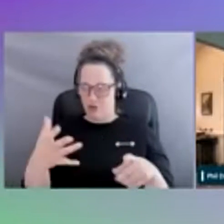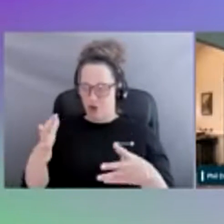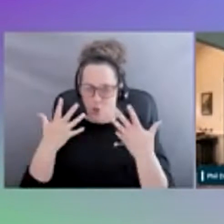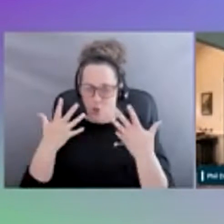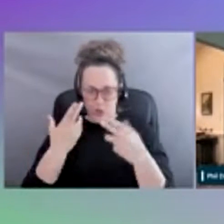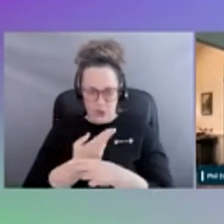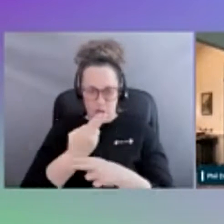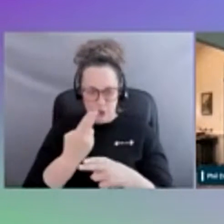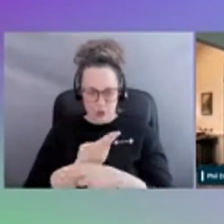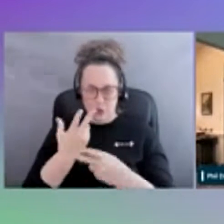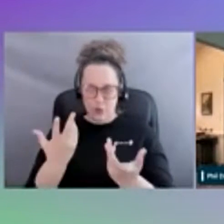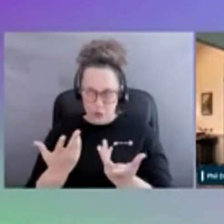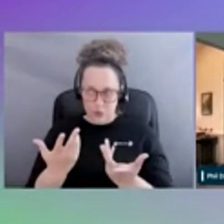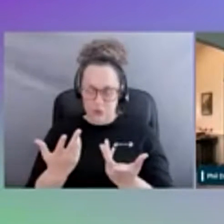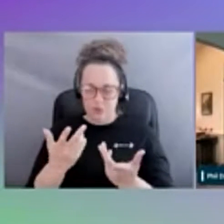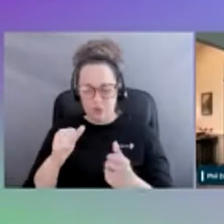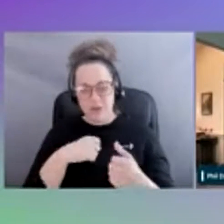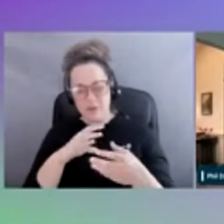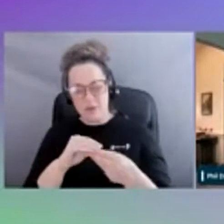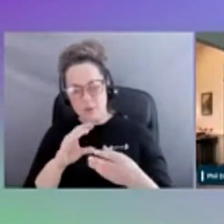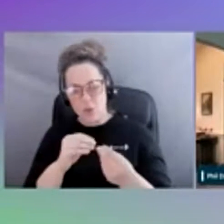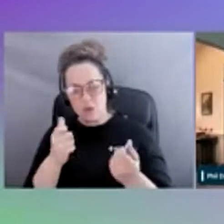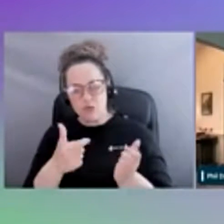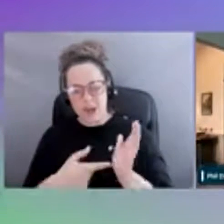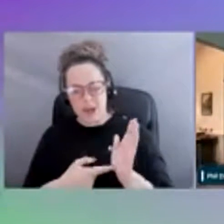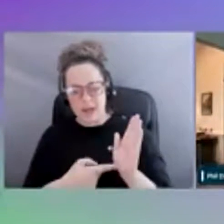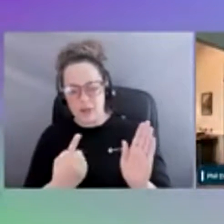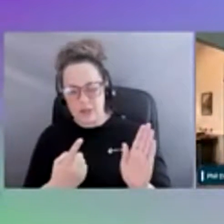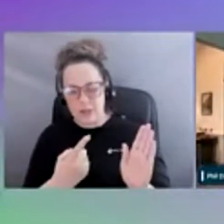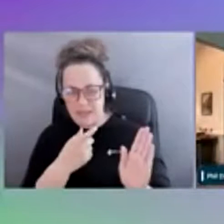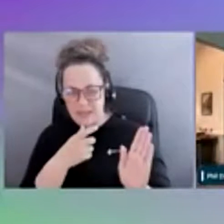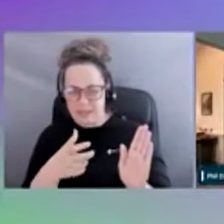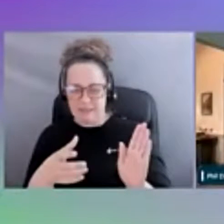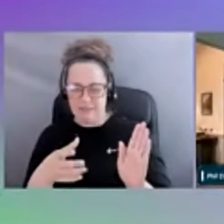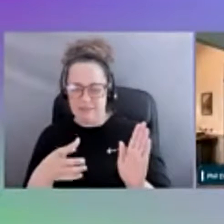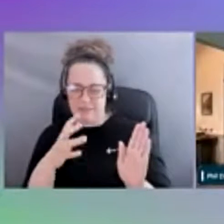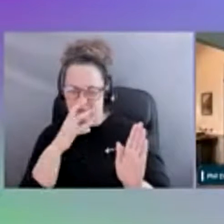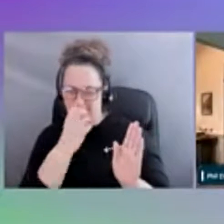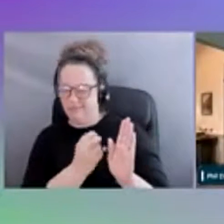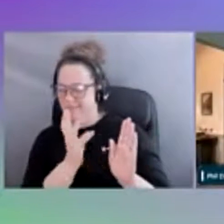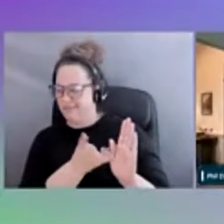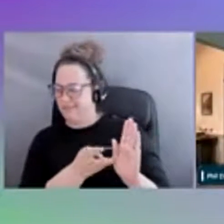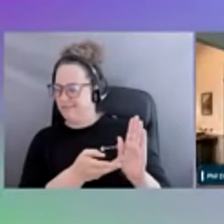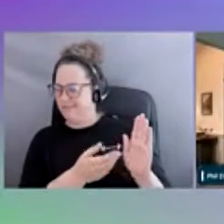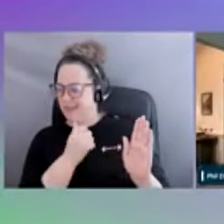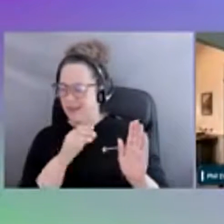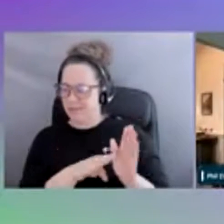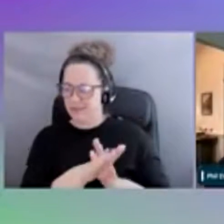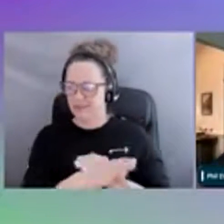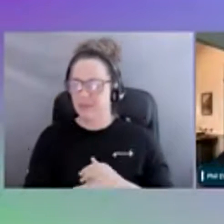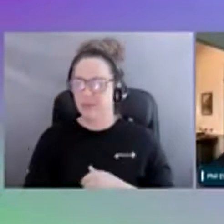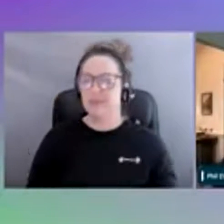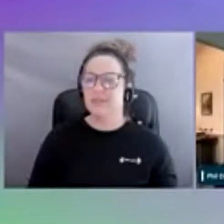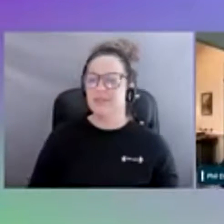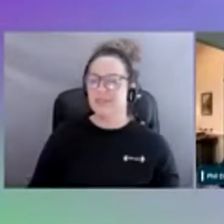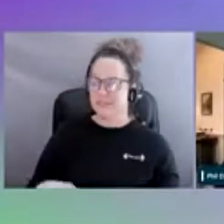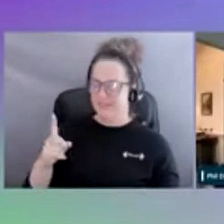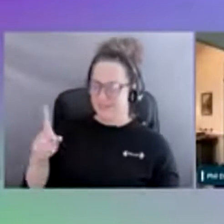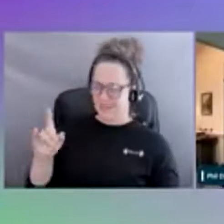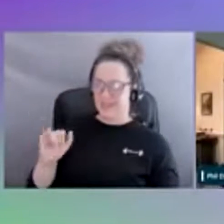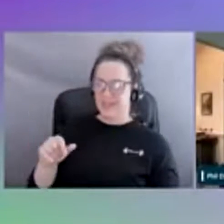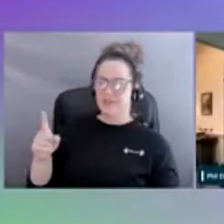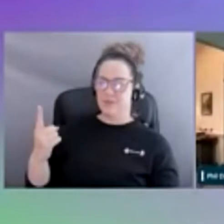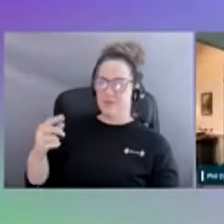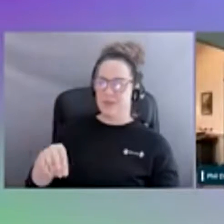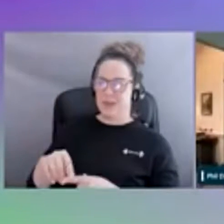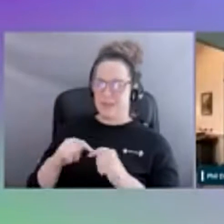where you tried to introduce something and it maybe didn't get traction? Actually, that one came from Maria and my team, and we were